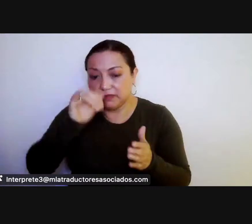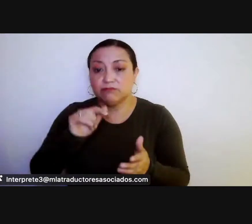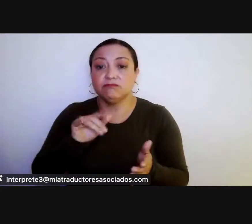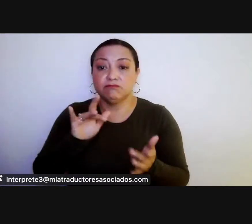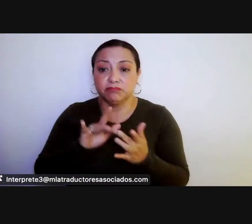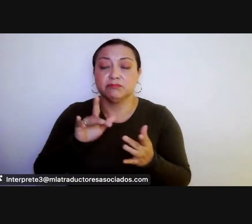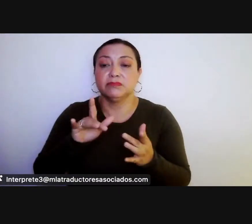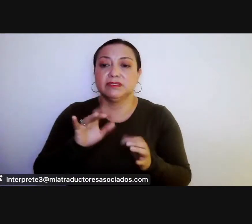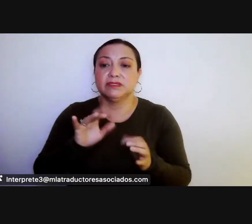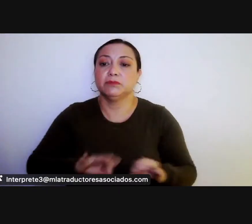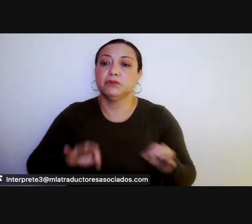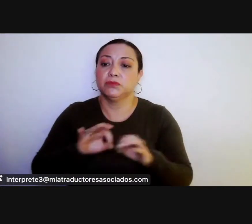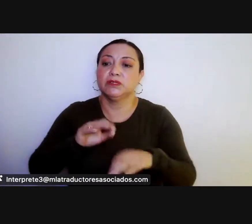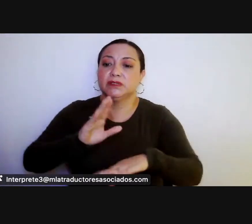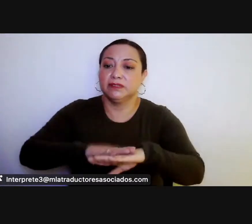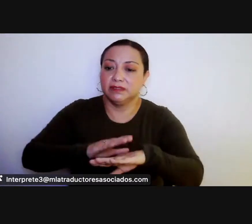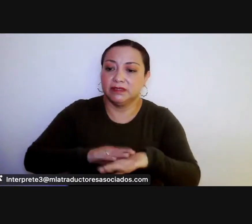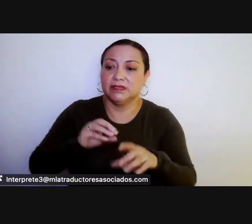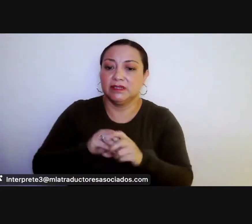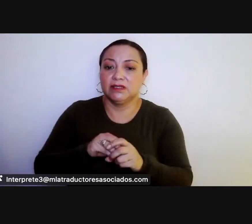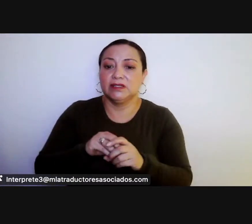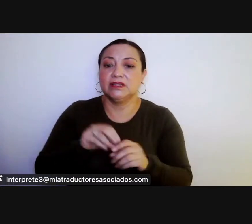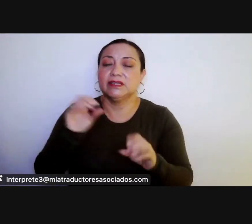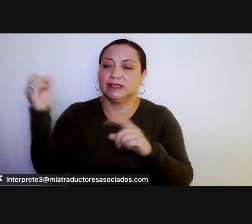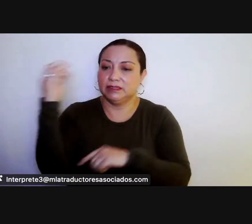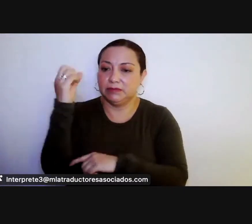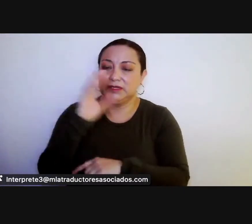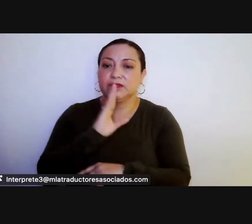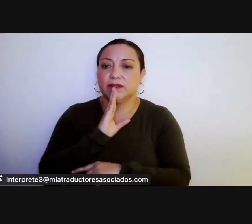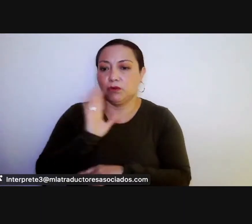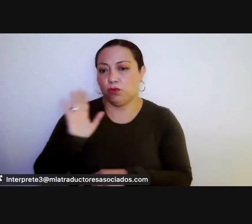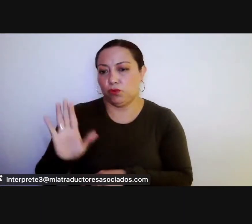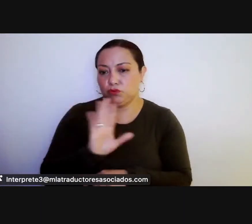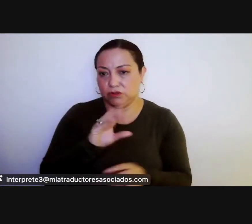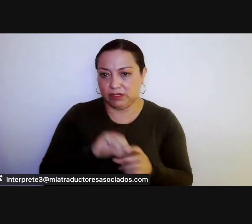in what is going to be the main point of this